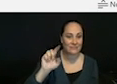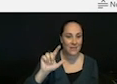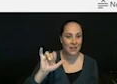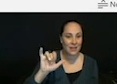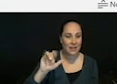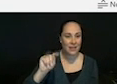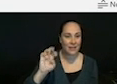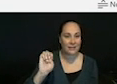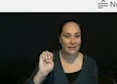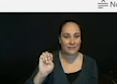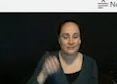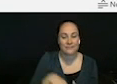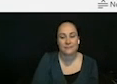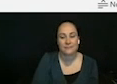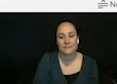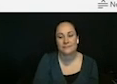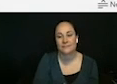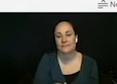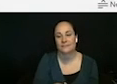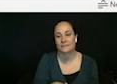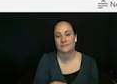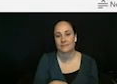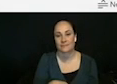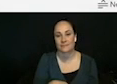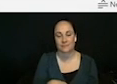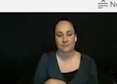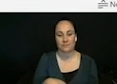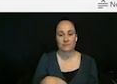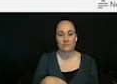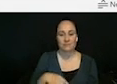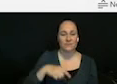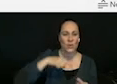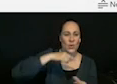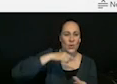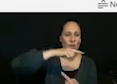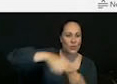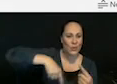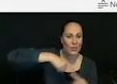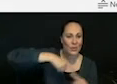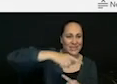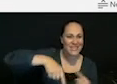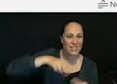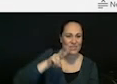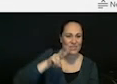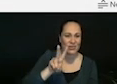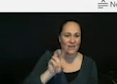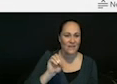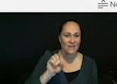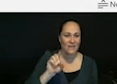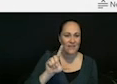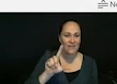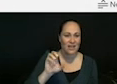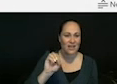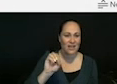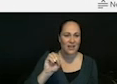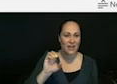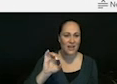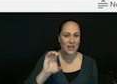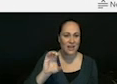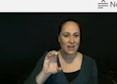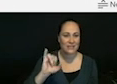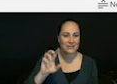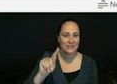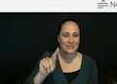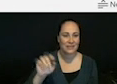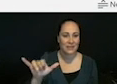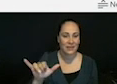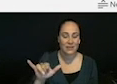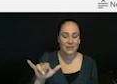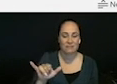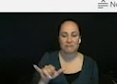right? Translational, rotational velocities. We use the very same idea to make our life launching satellites easier.